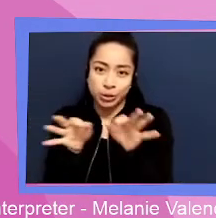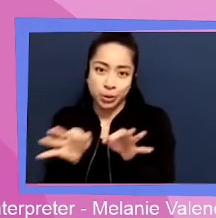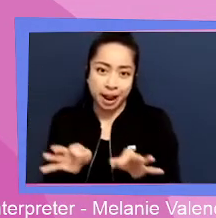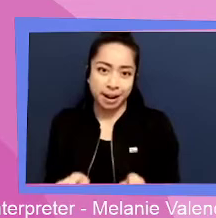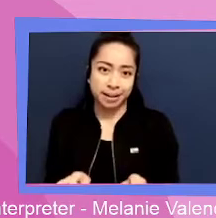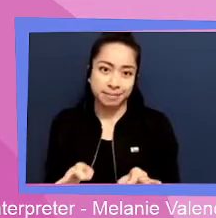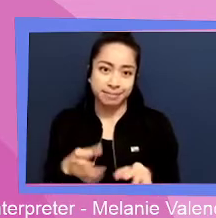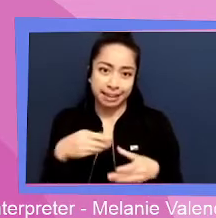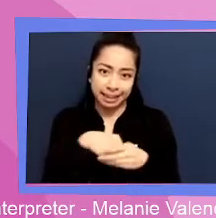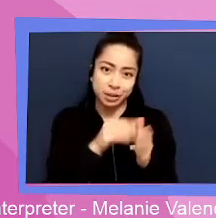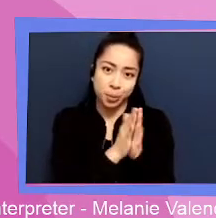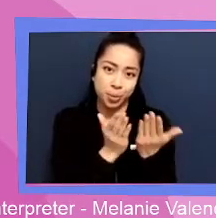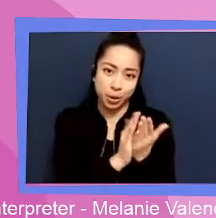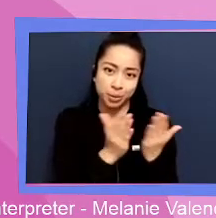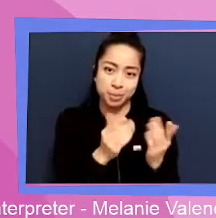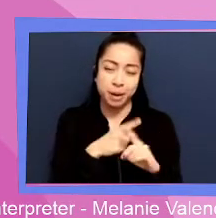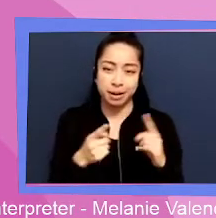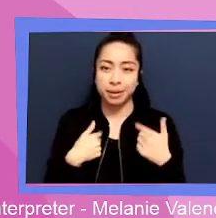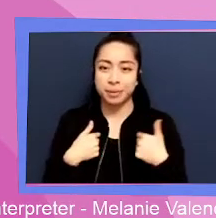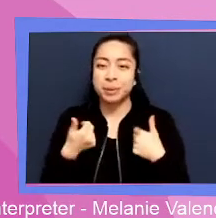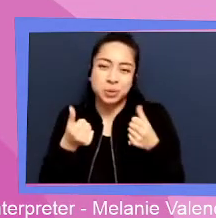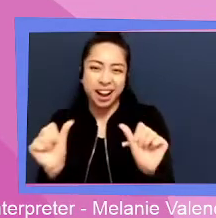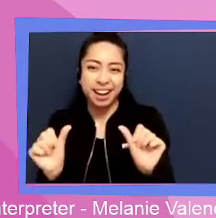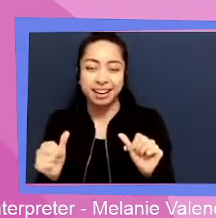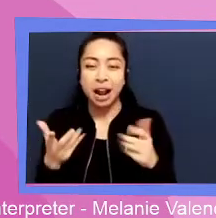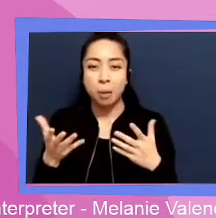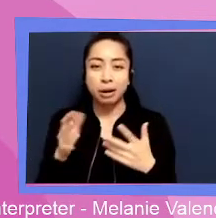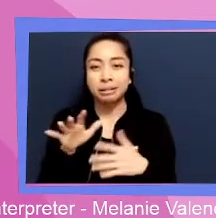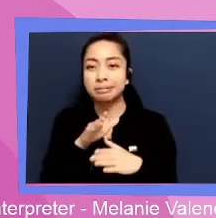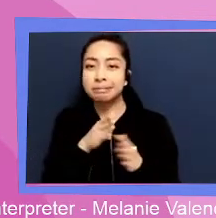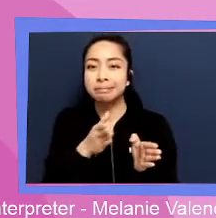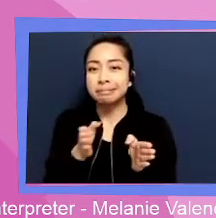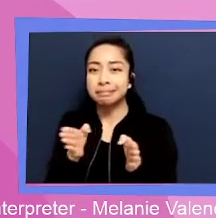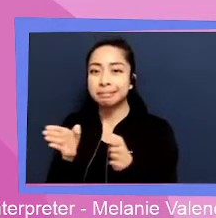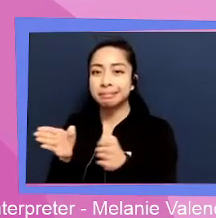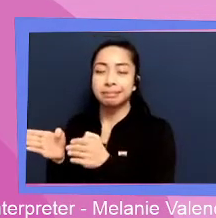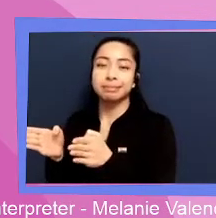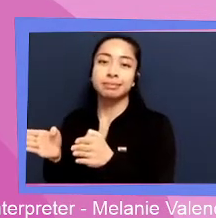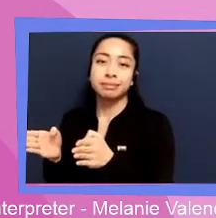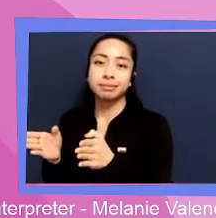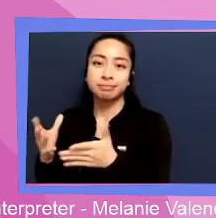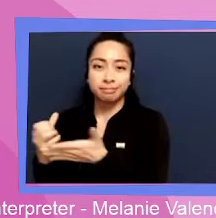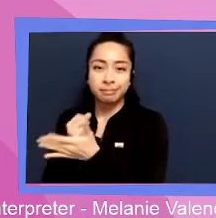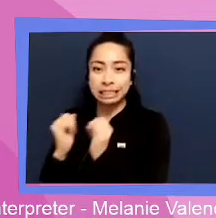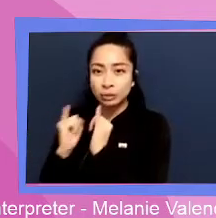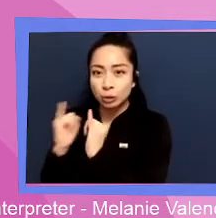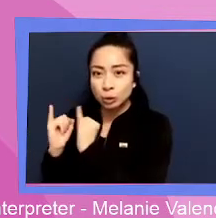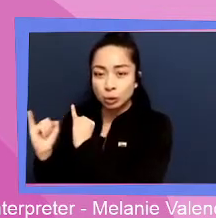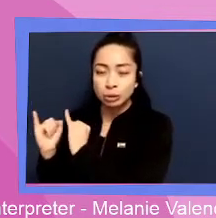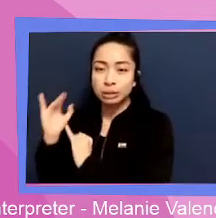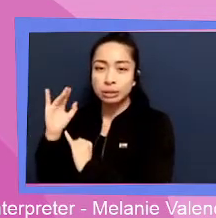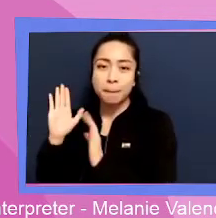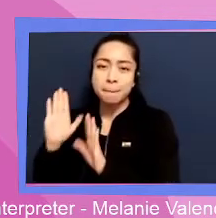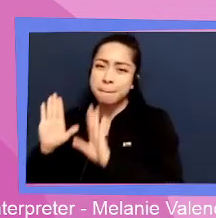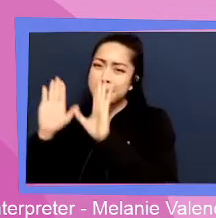And so, yeah, I wanted to go back in there and I've got to like interview all of these amazing drag performers